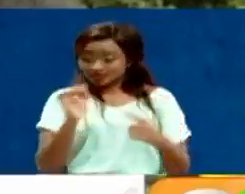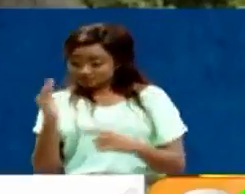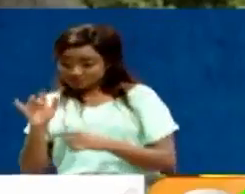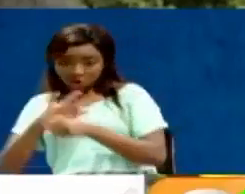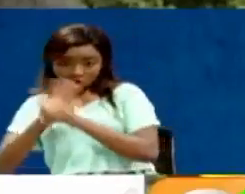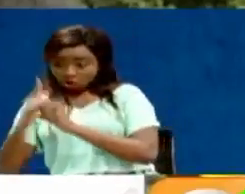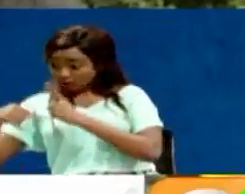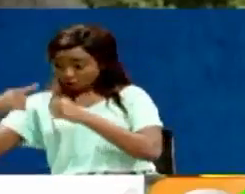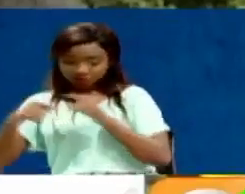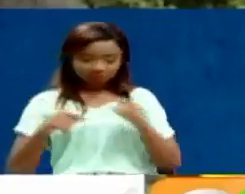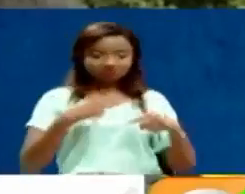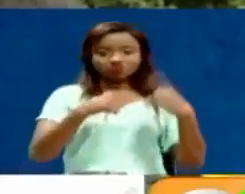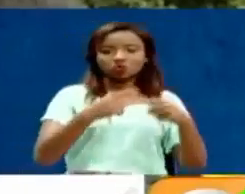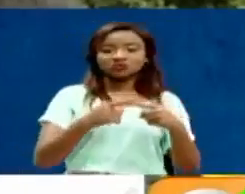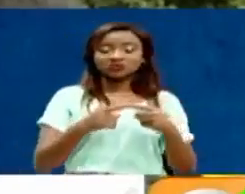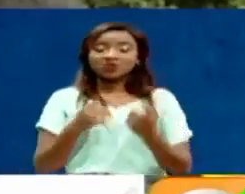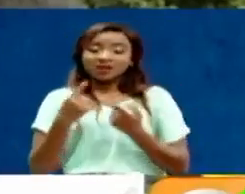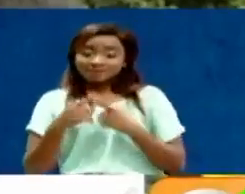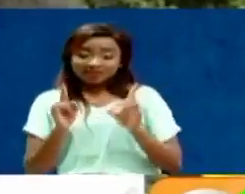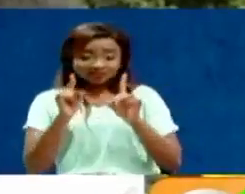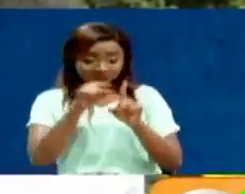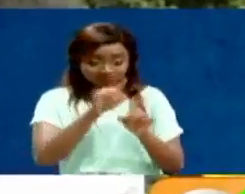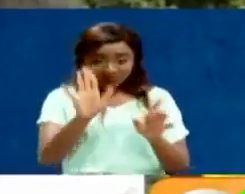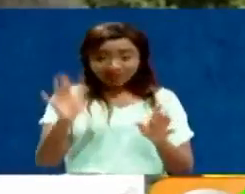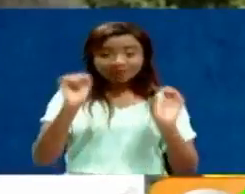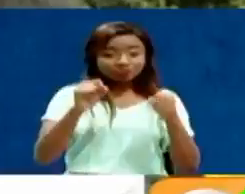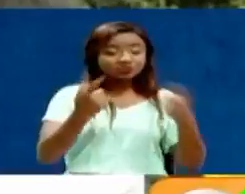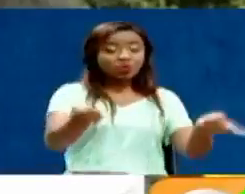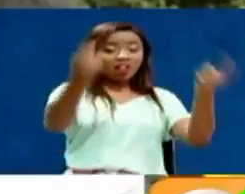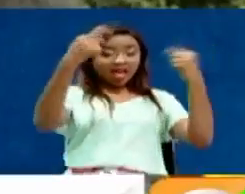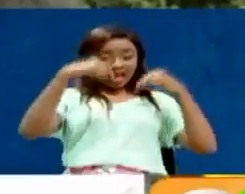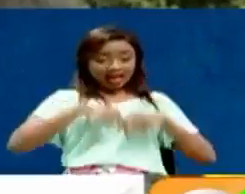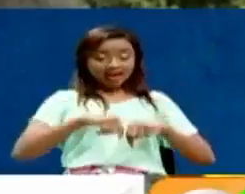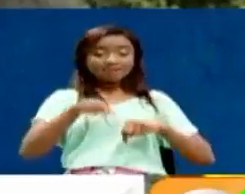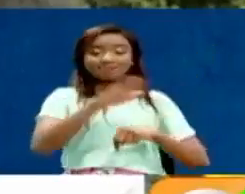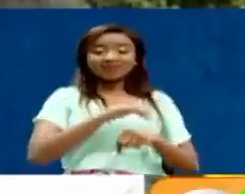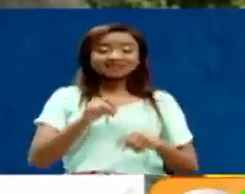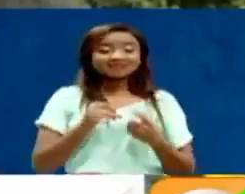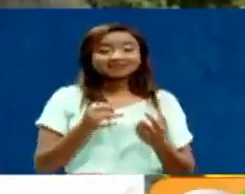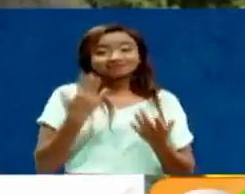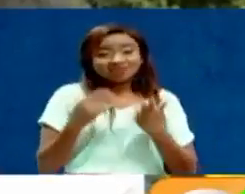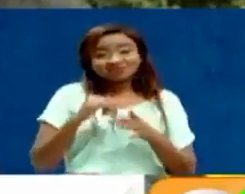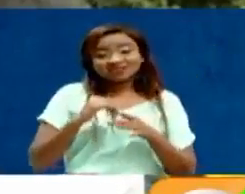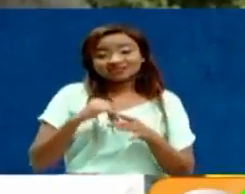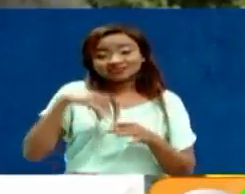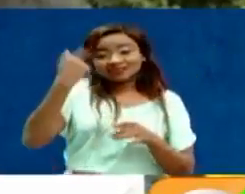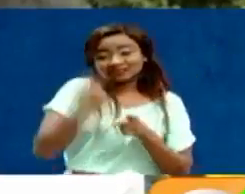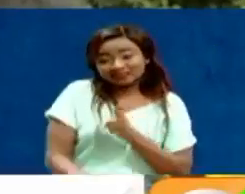to go up in the country, and only learners will be allowed in the premises of the university maybe from early next year.